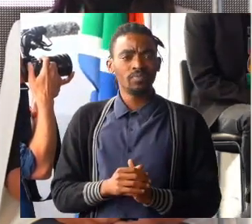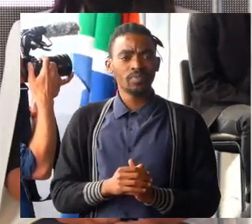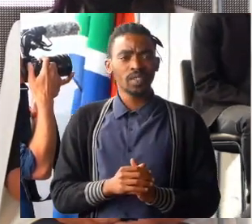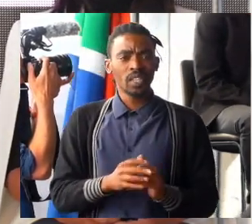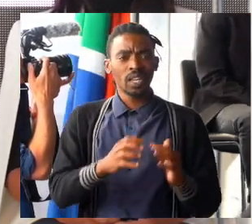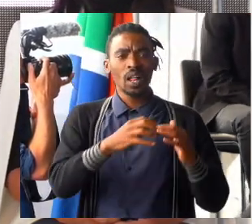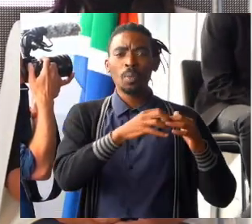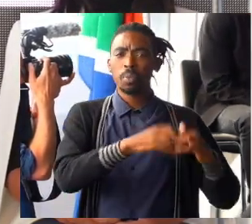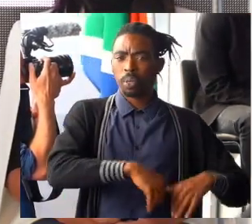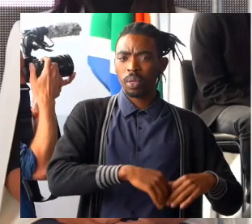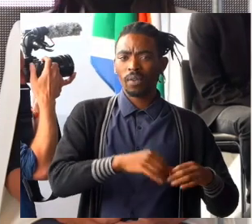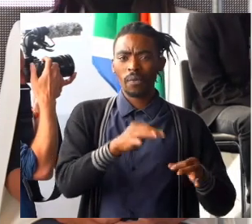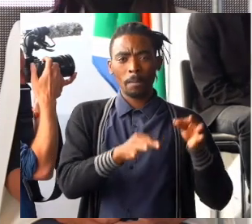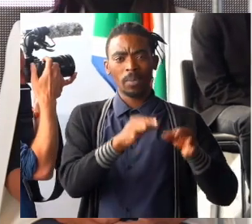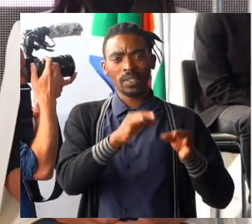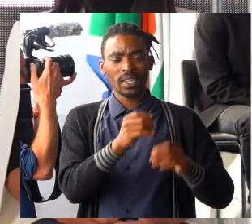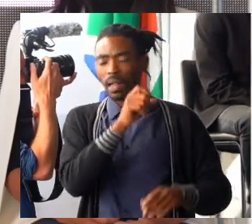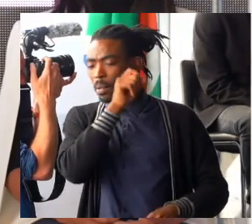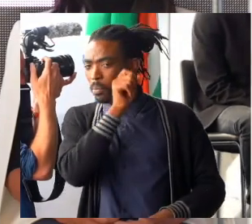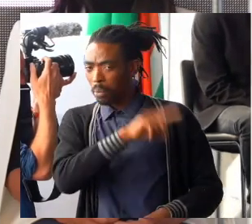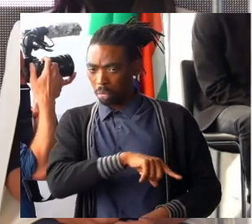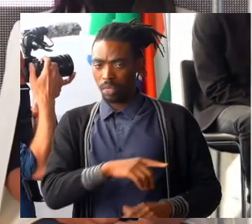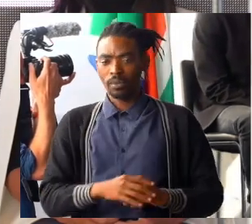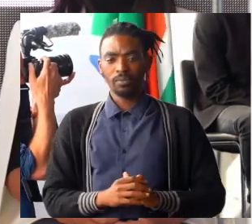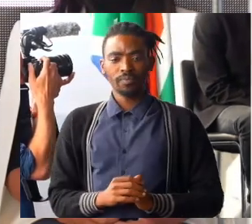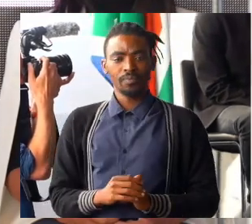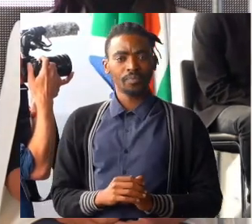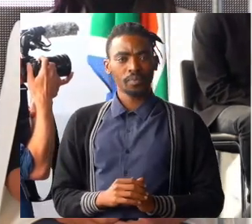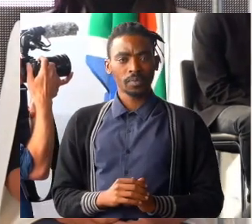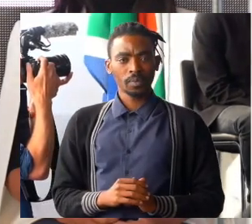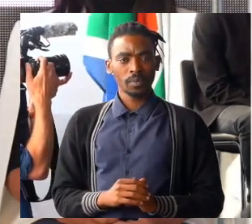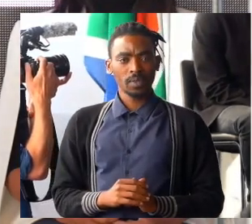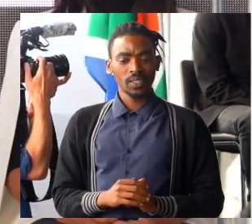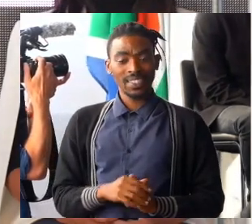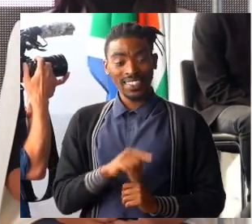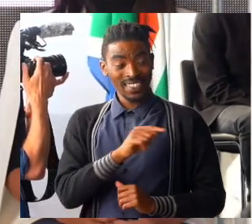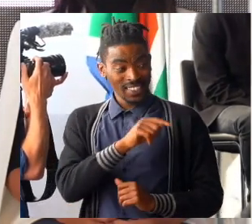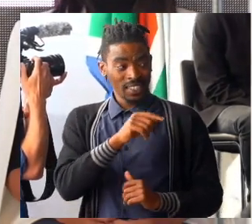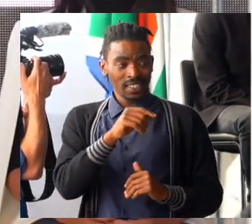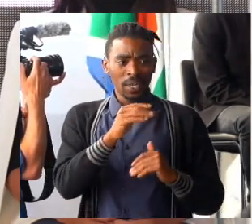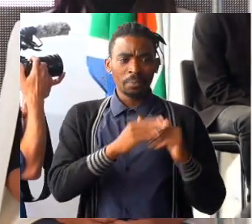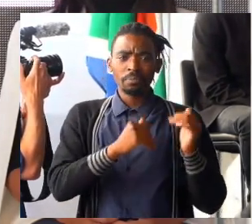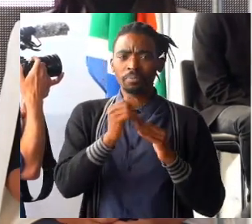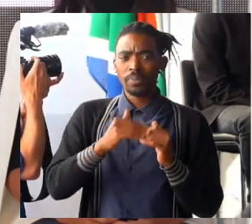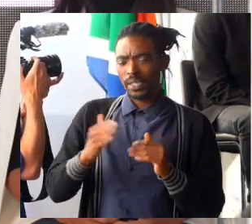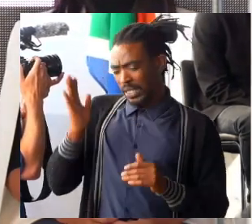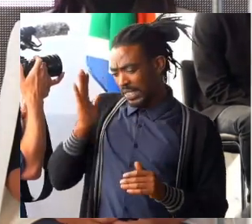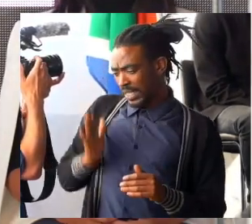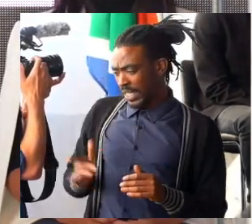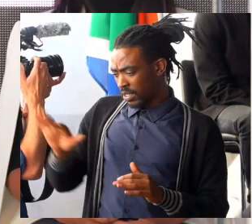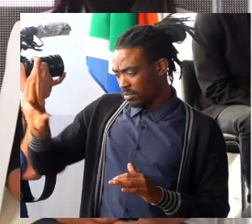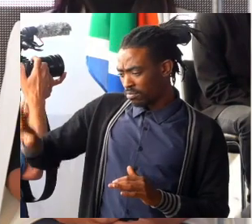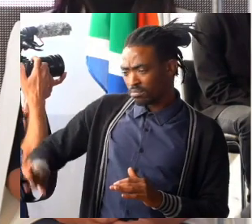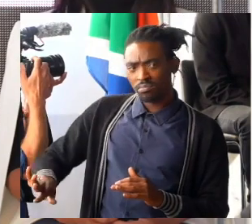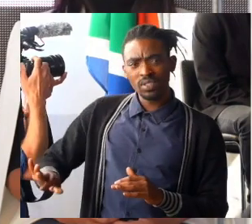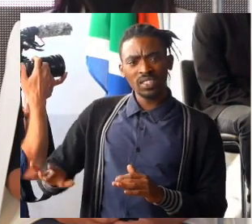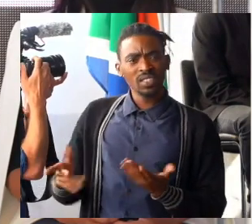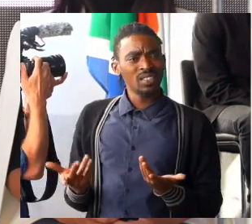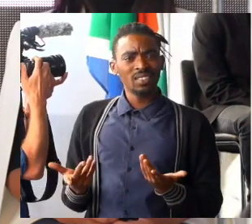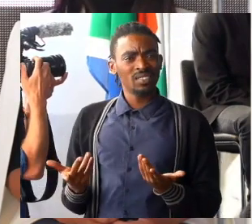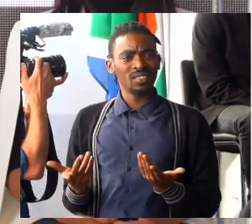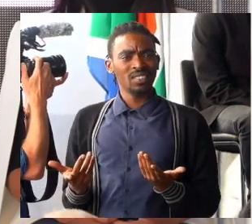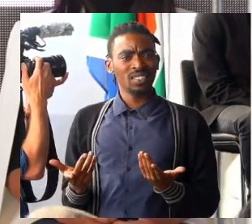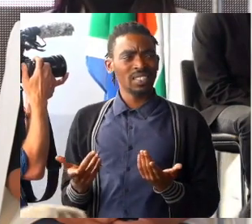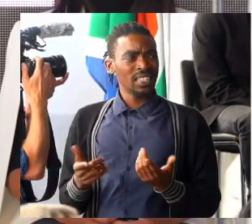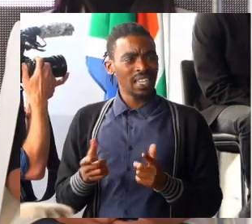the weight of political neglect. The neglected government buildings on one side of the main street are located on land that